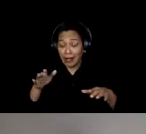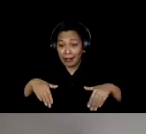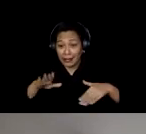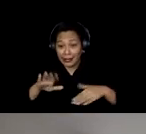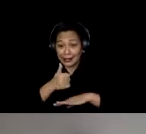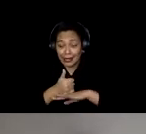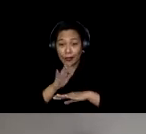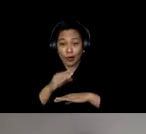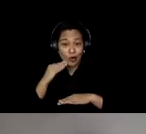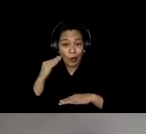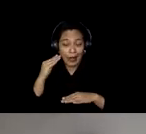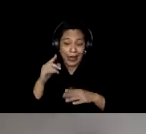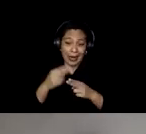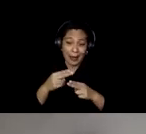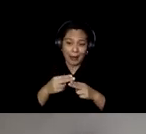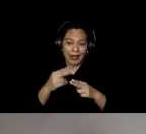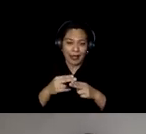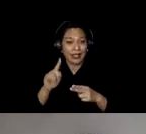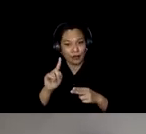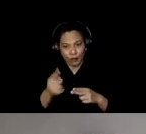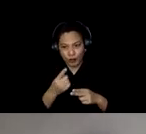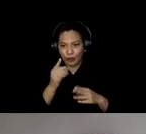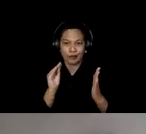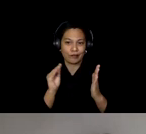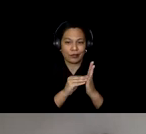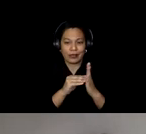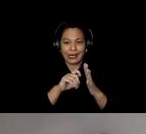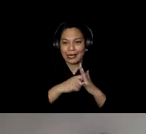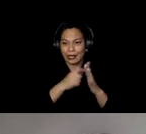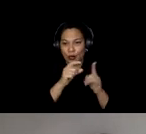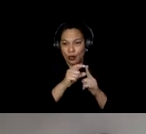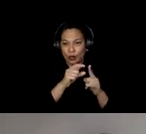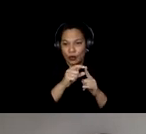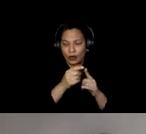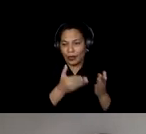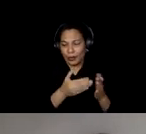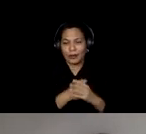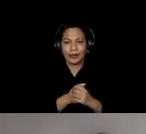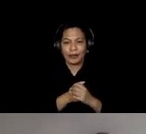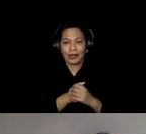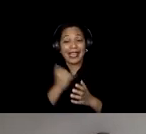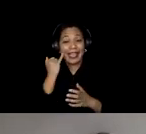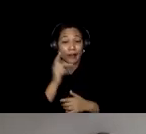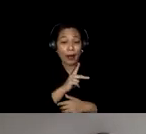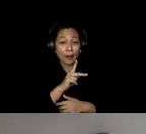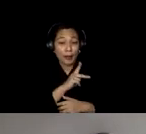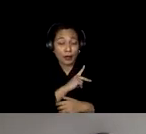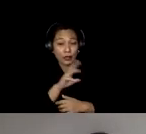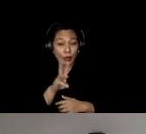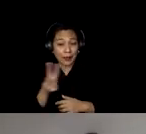name, that's the first place you wanna try to get possibly a keyword. If it's a personal website, think